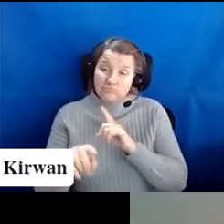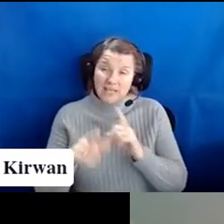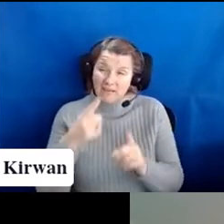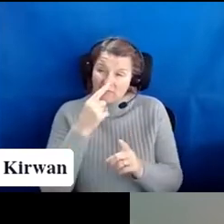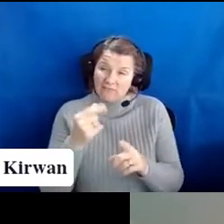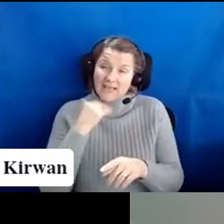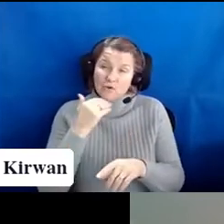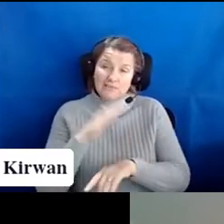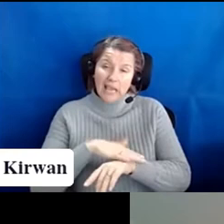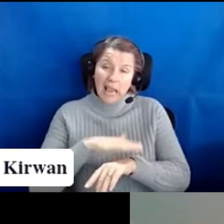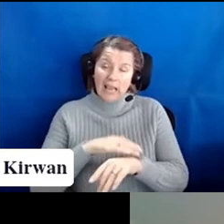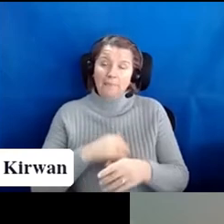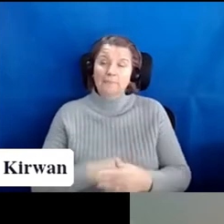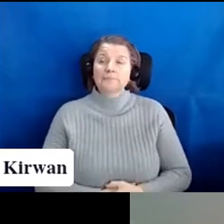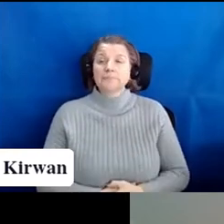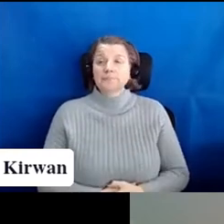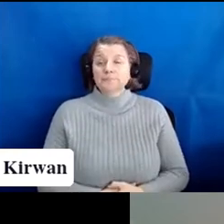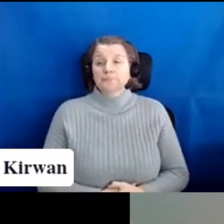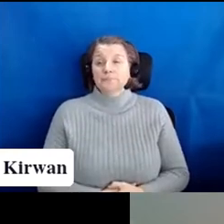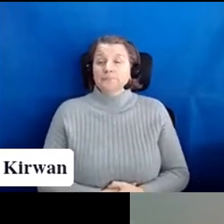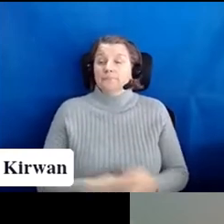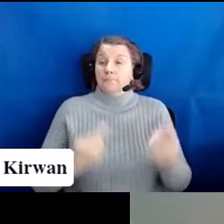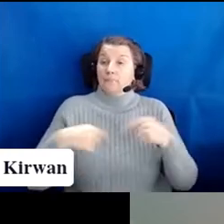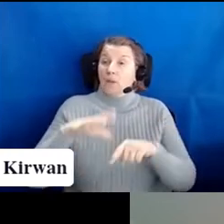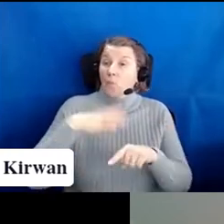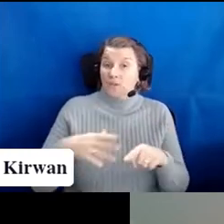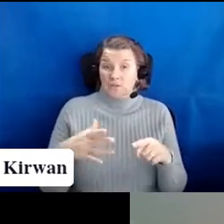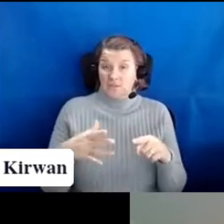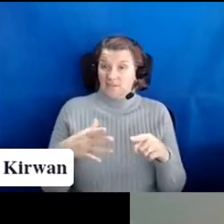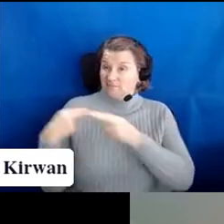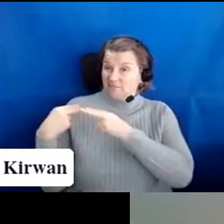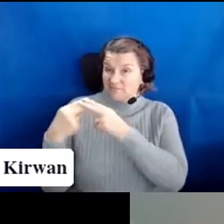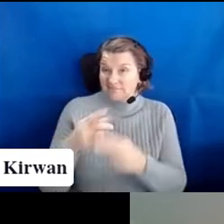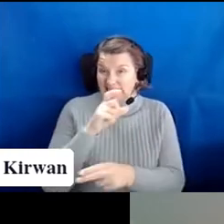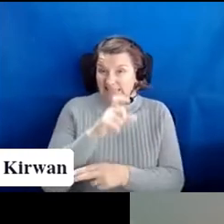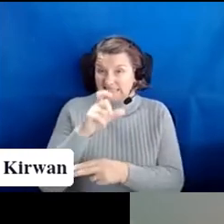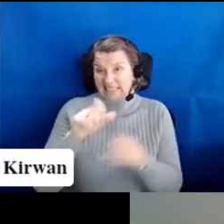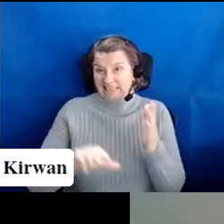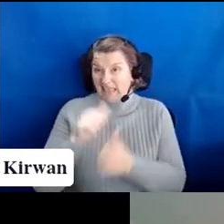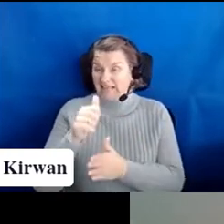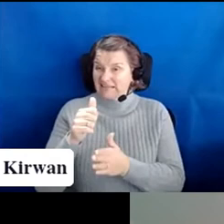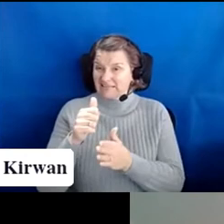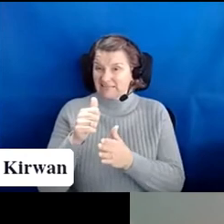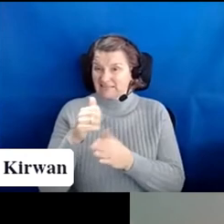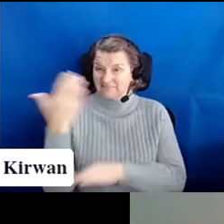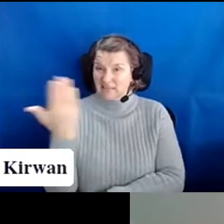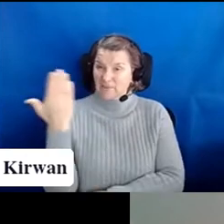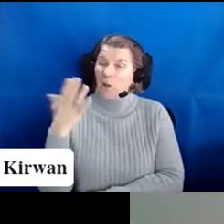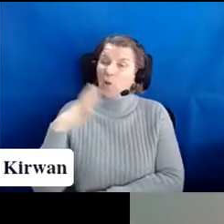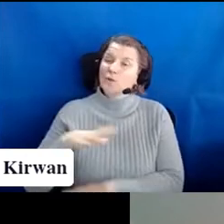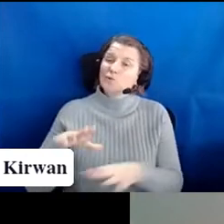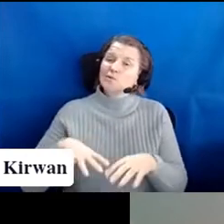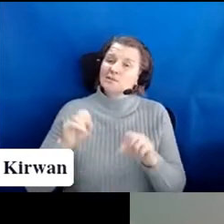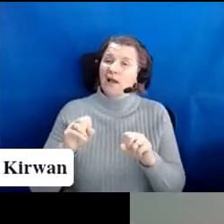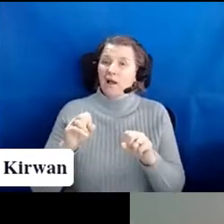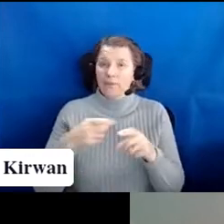possibly can. So we just wanted, I think in the tradition of the CC Skills seminars, we just wanted to kick off by